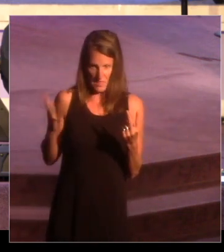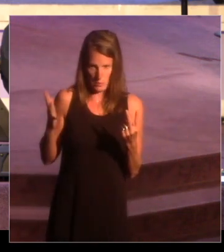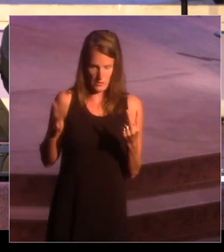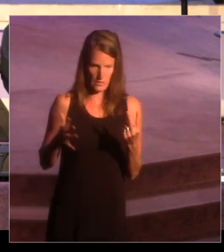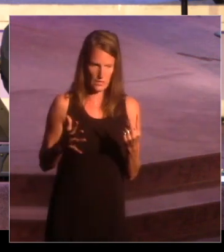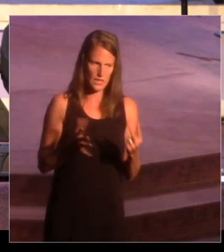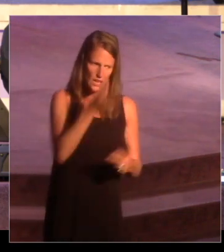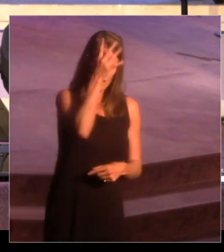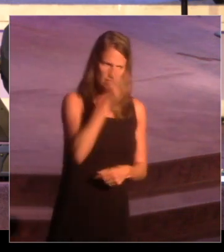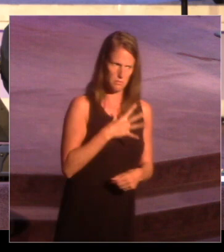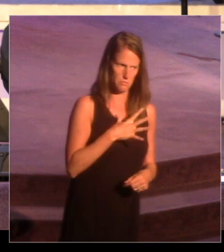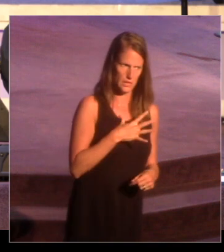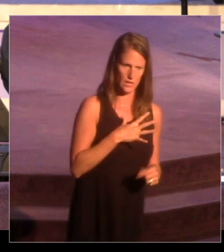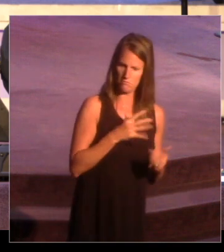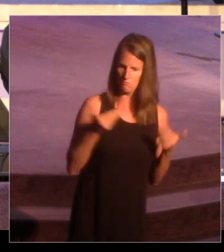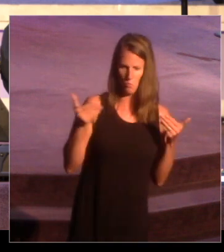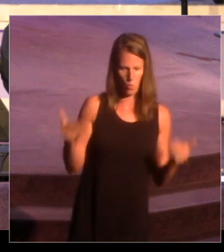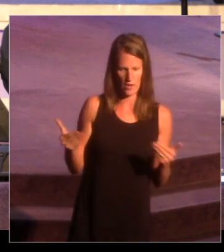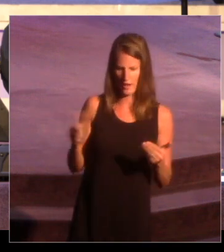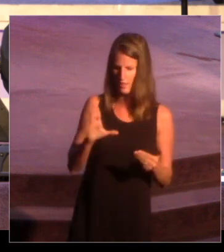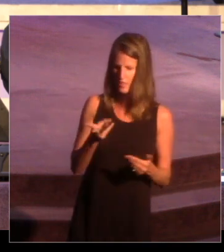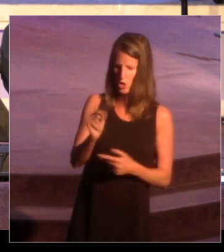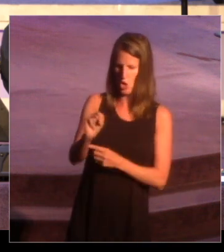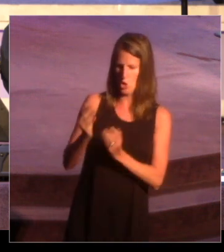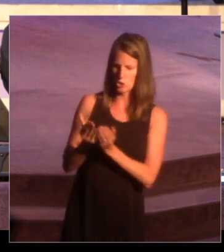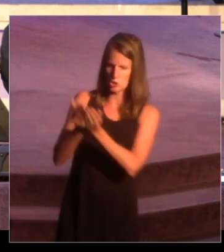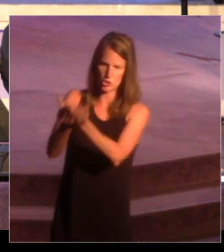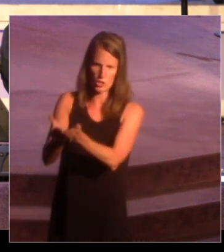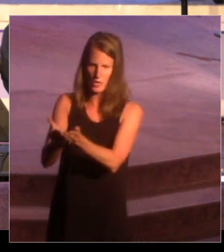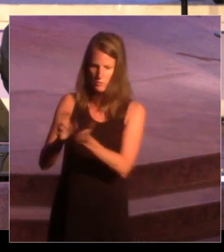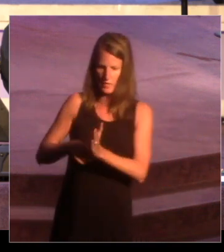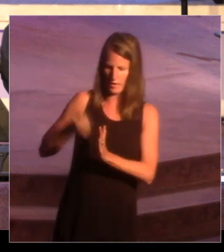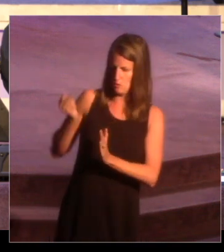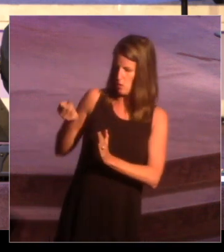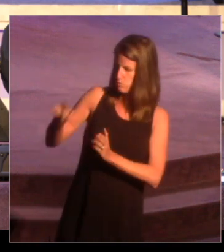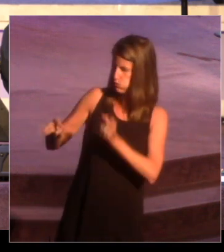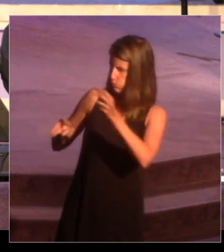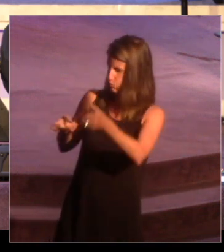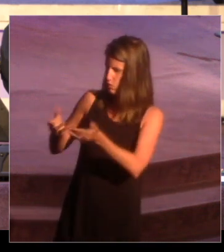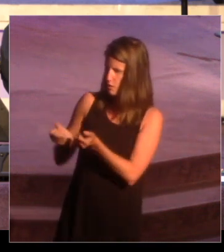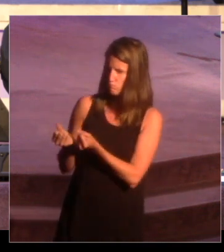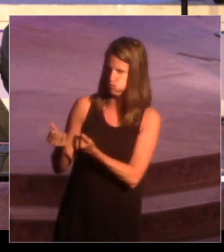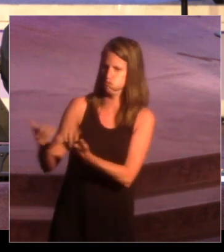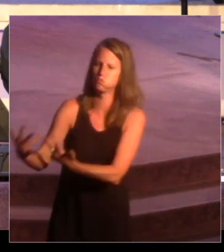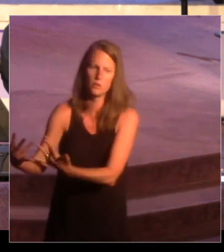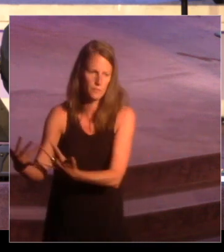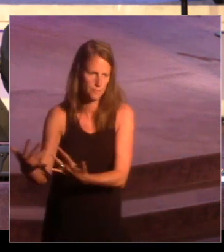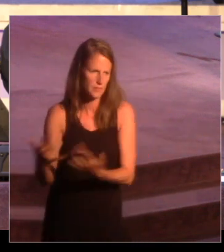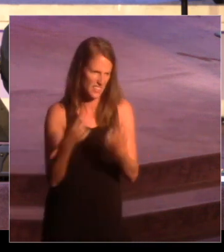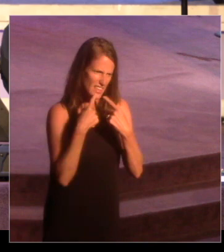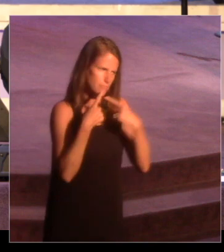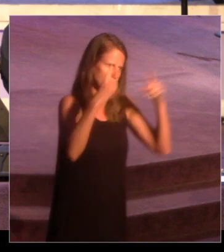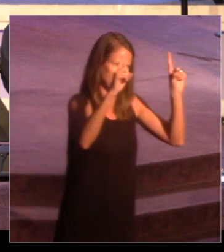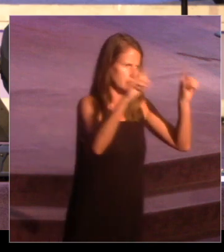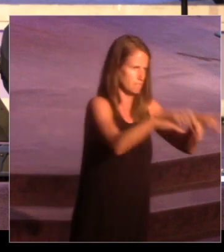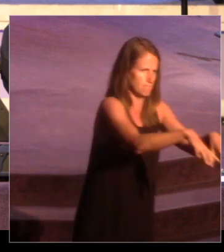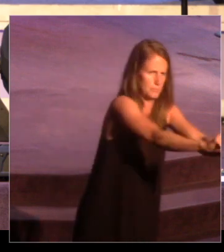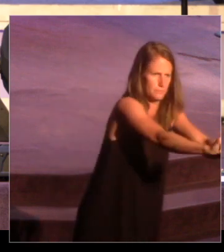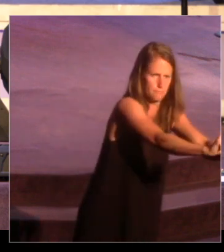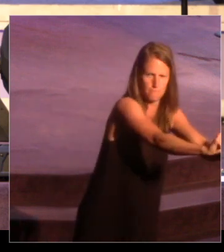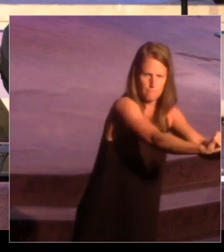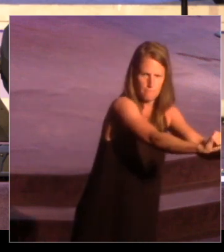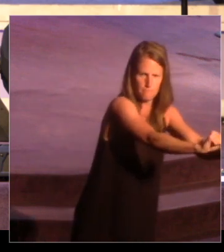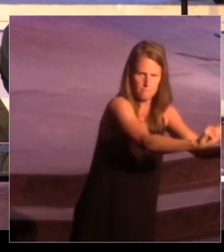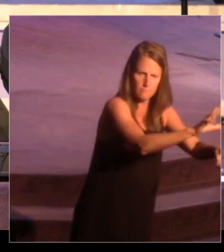some hesitation, the men lit their own ships on fire, and they defeated the army. It worked. With their backs against the walls,